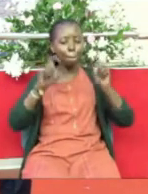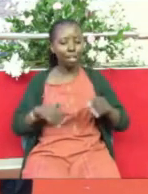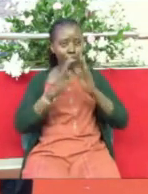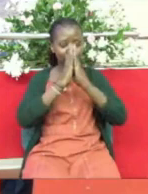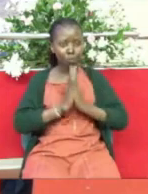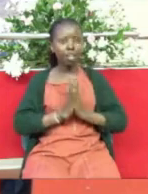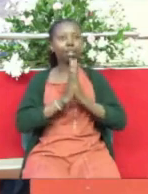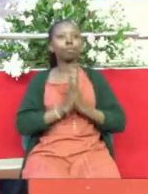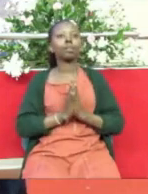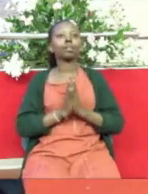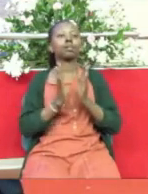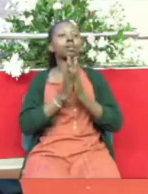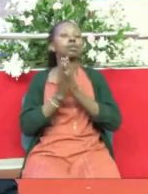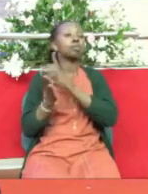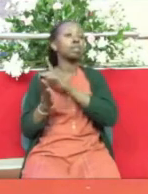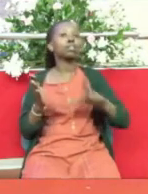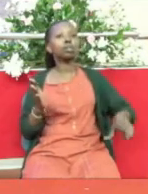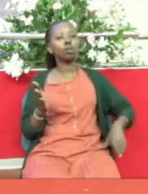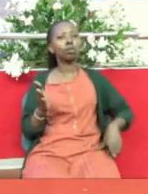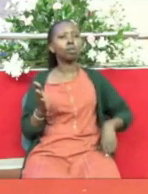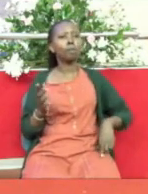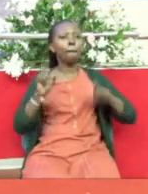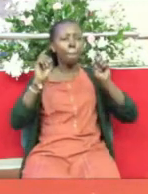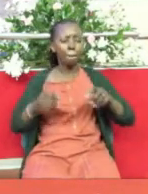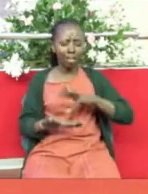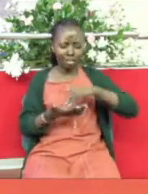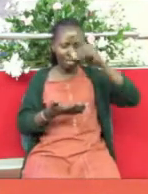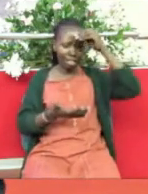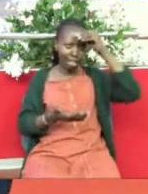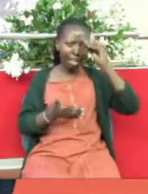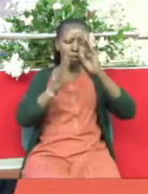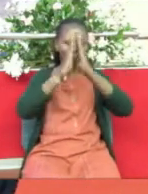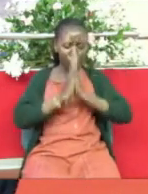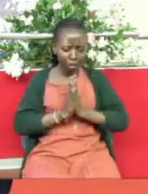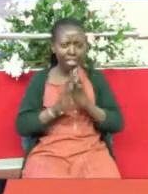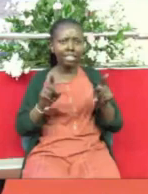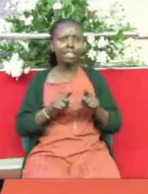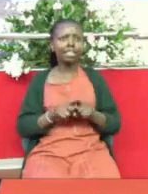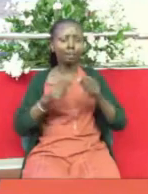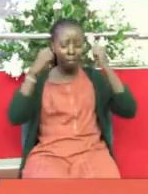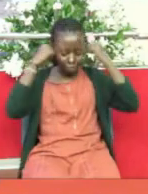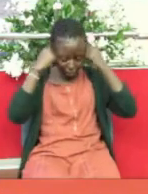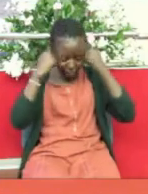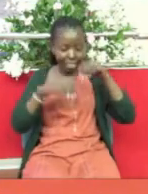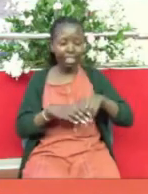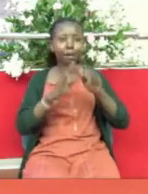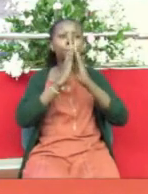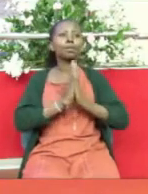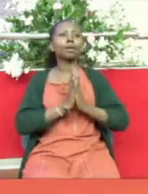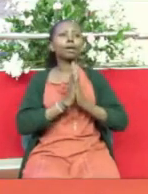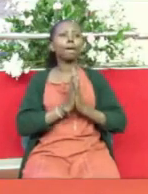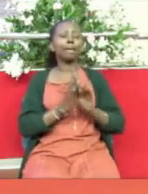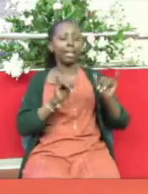maombi. Praise the name of the Lord. Amen. We must learn to tarry in the place of prayer. Lazima tujifunze kukawia mahali